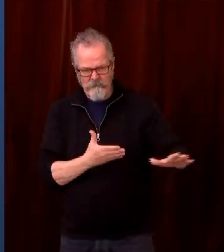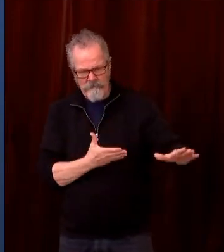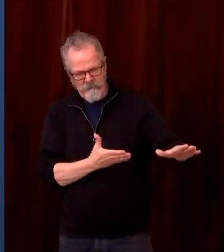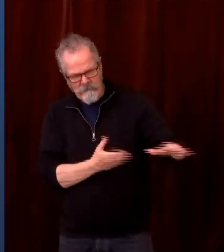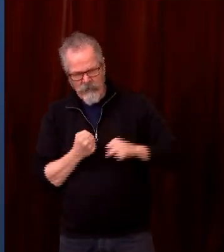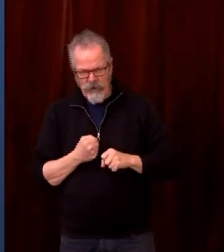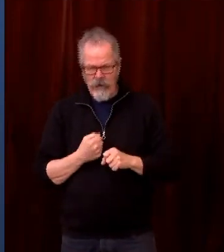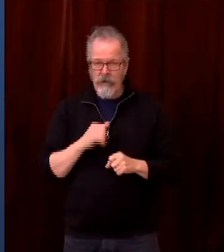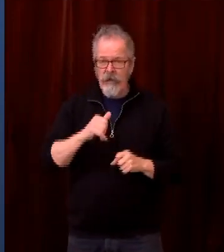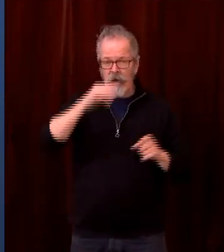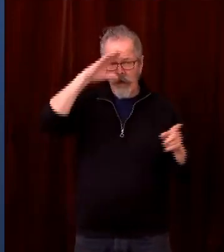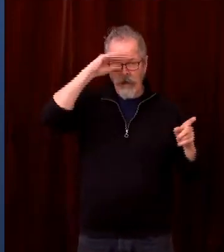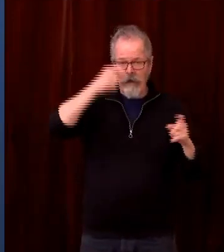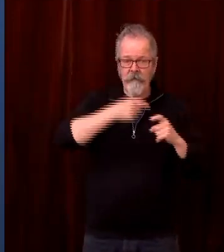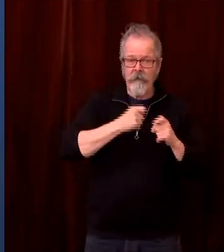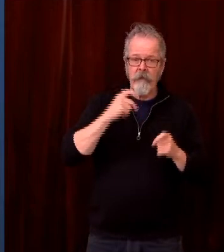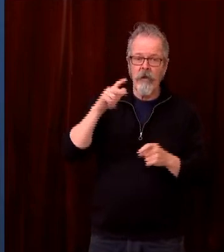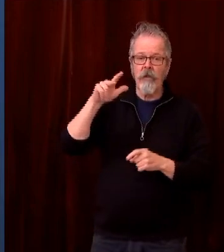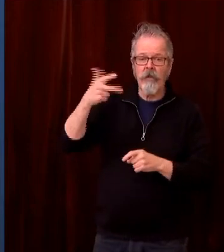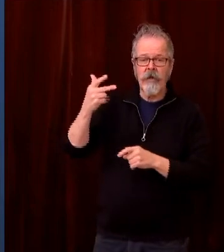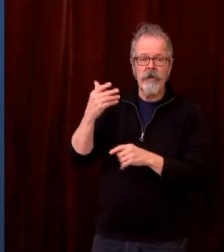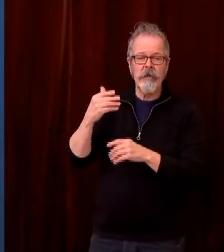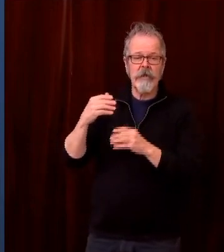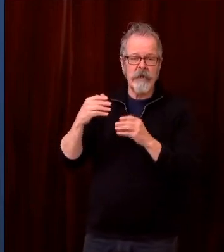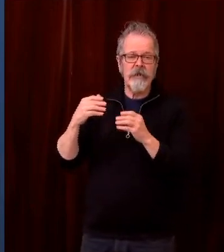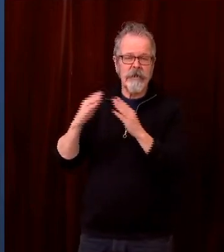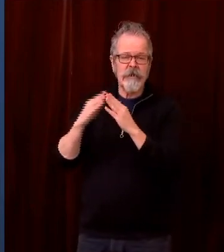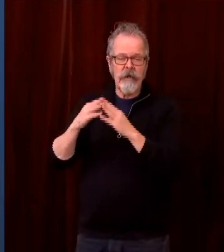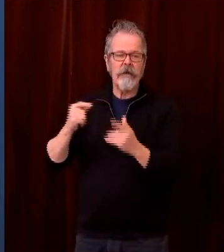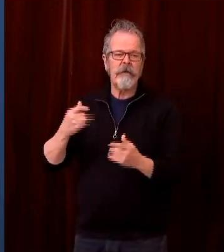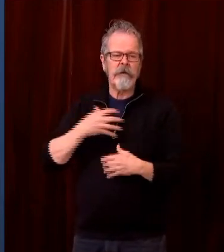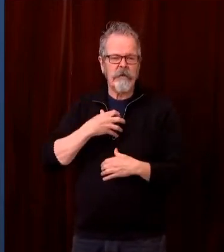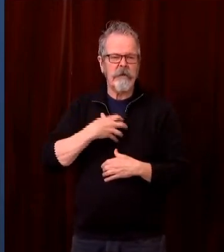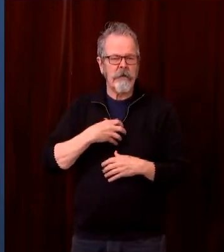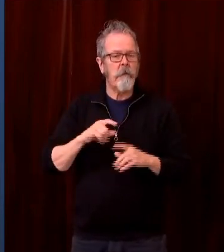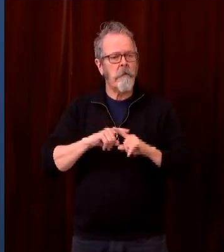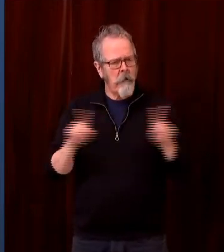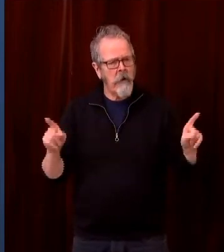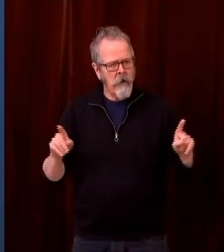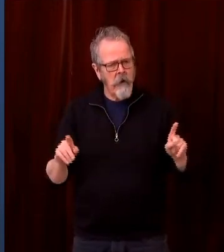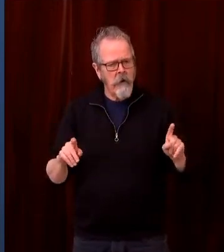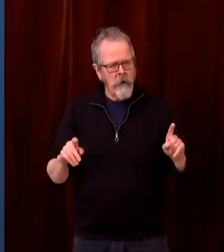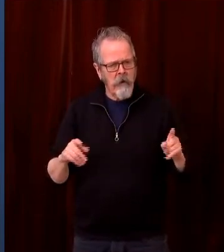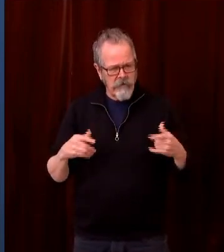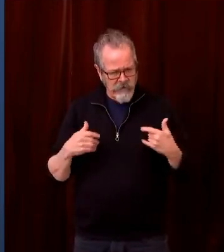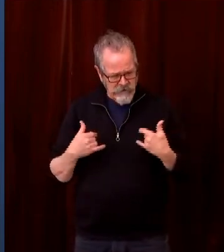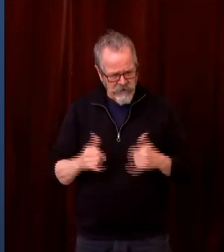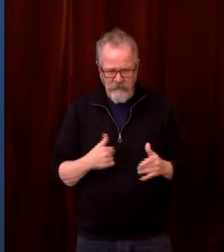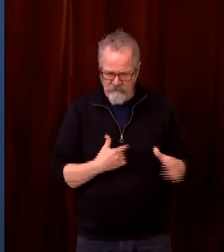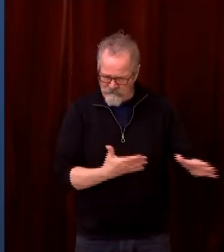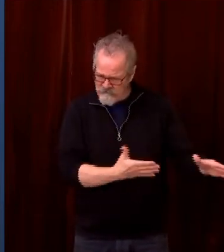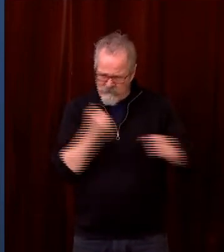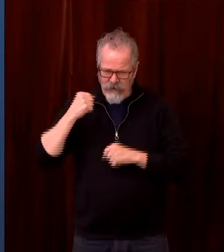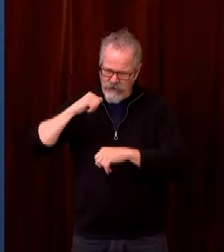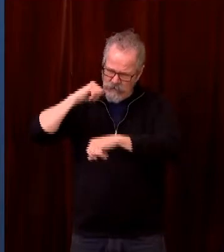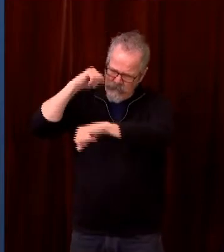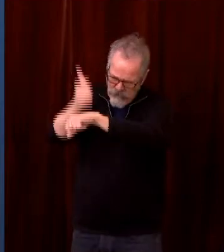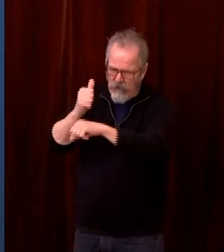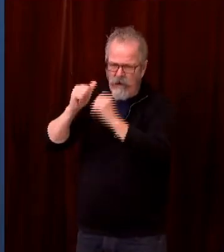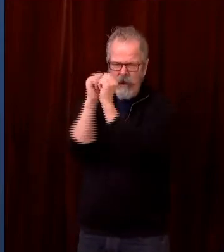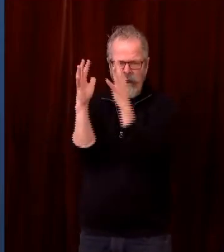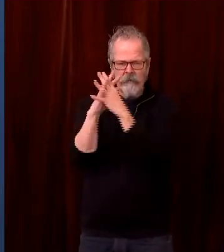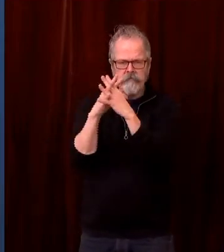so. I think you will also see during this process that it will become smoother as we go along. As